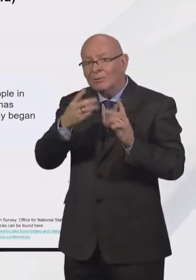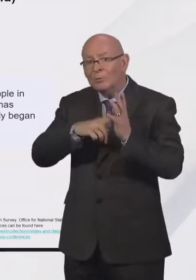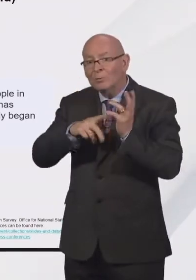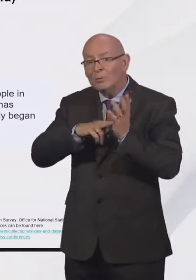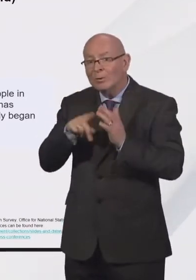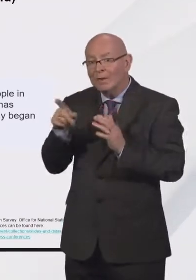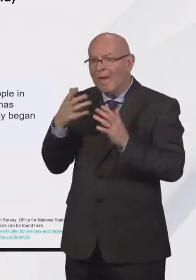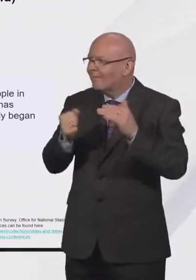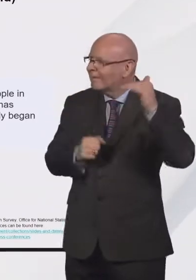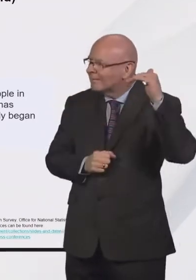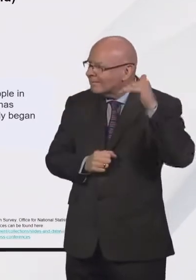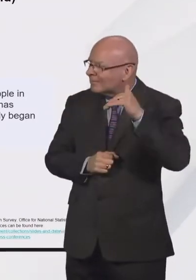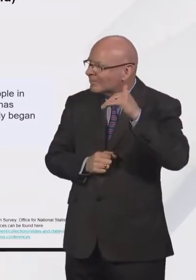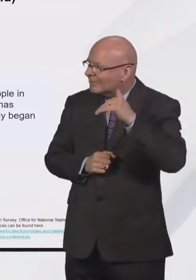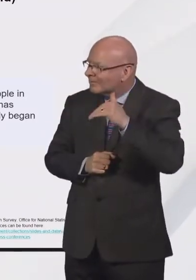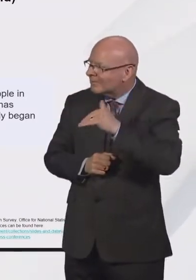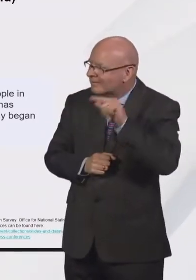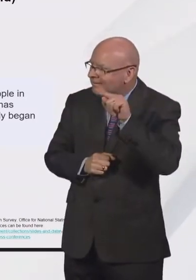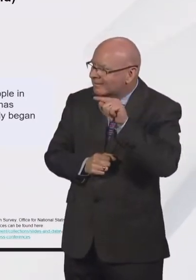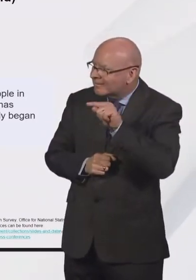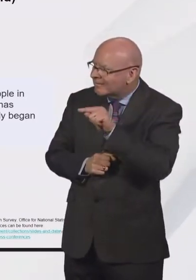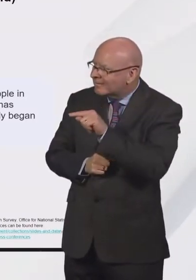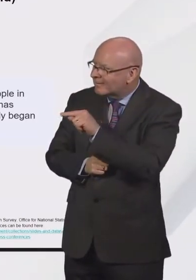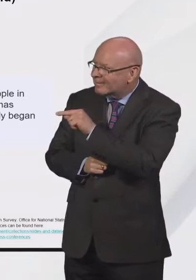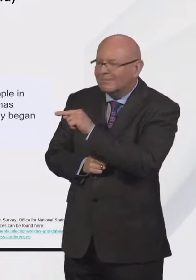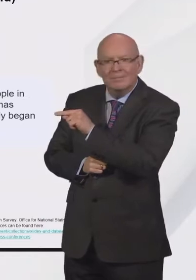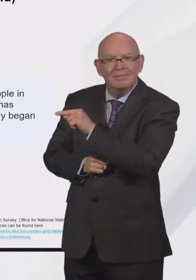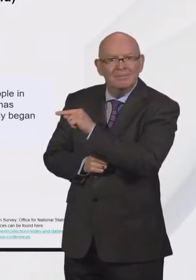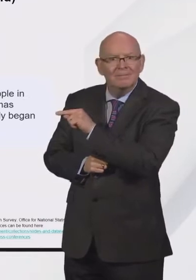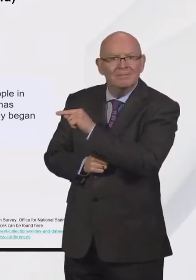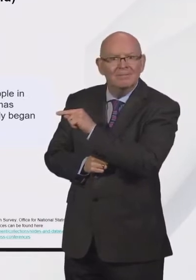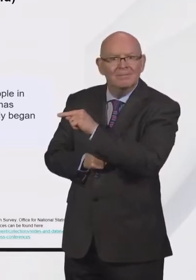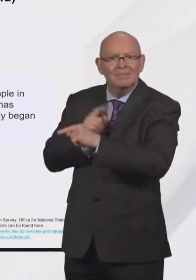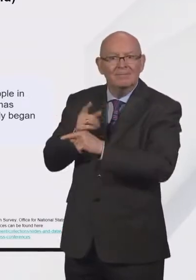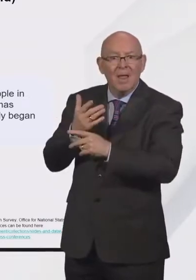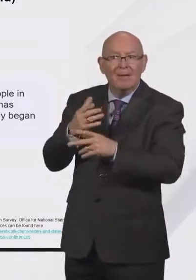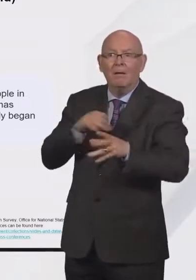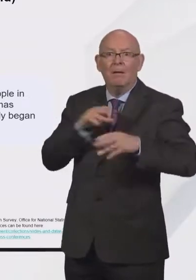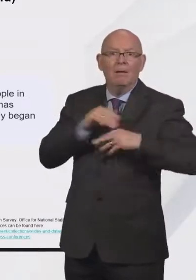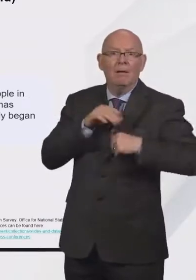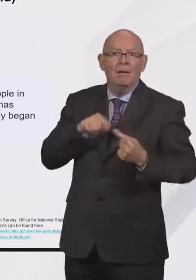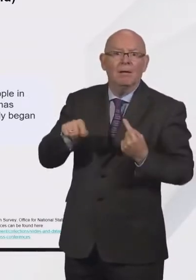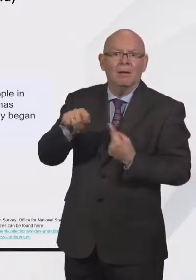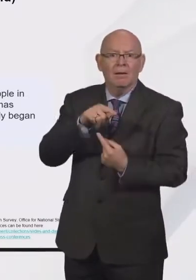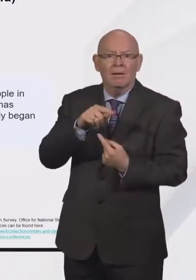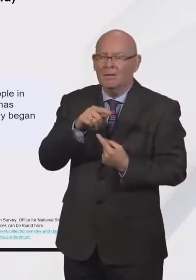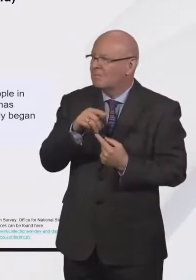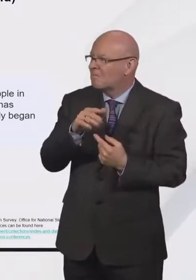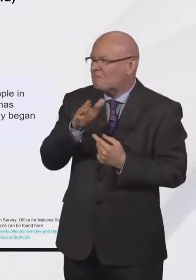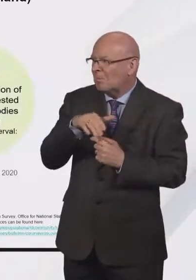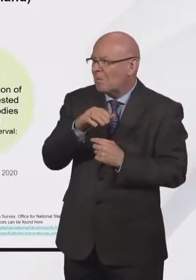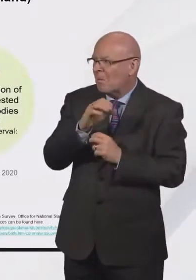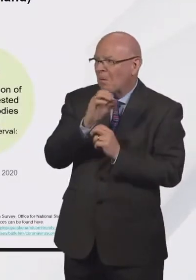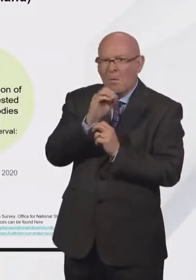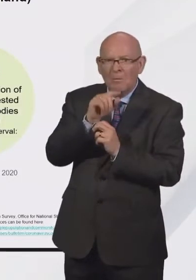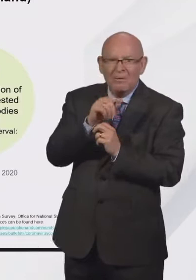it's flattening off. It's not going right down to 0. And that's important to remember. The infection is still here. Next slide, please.